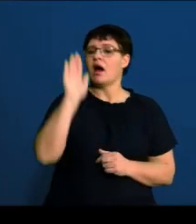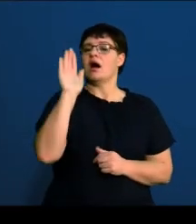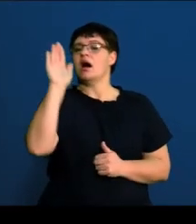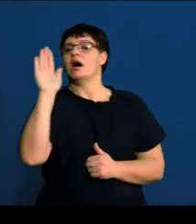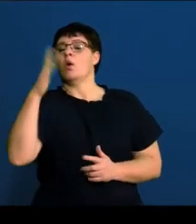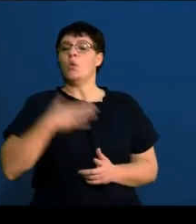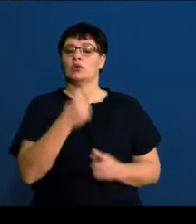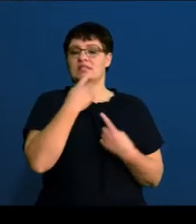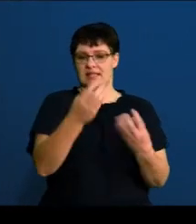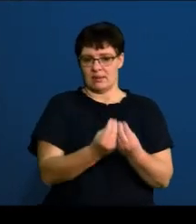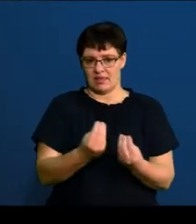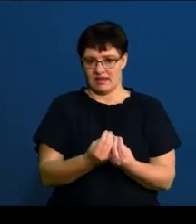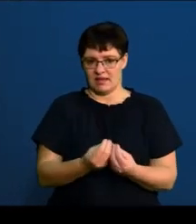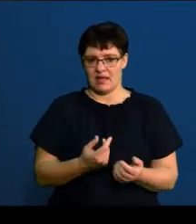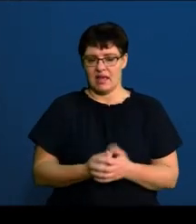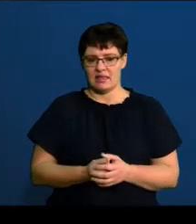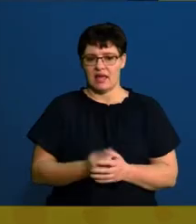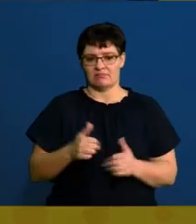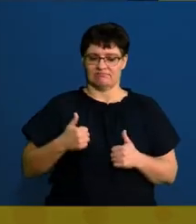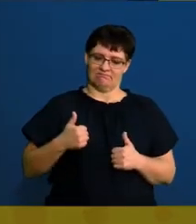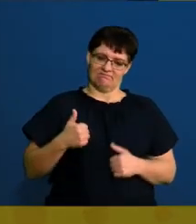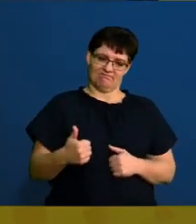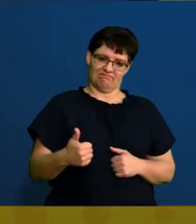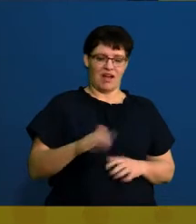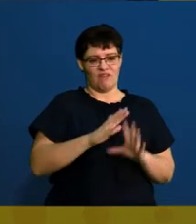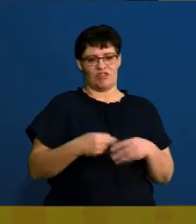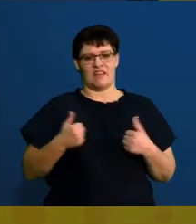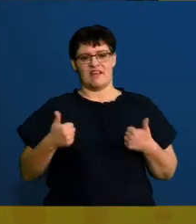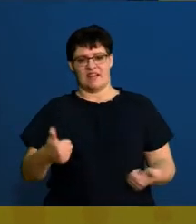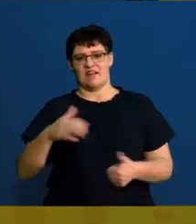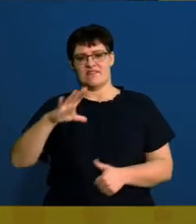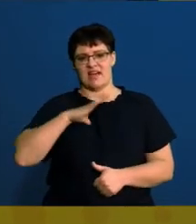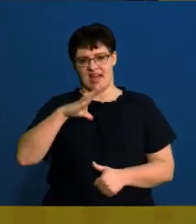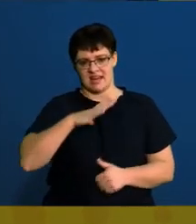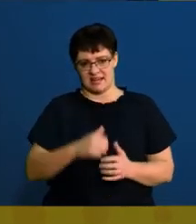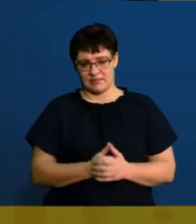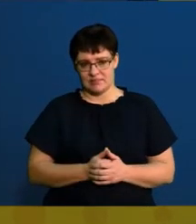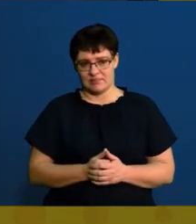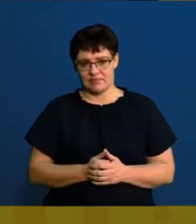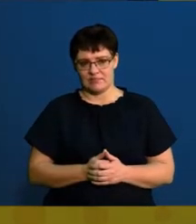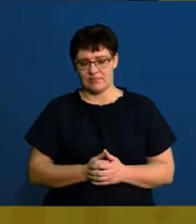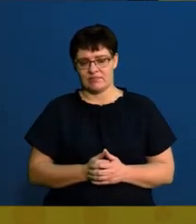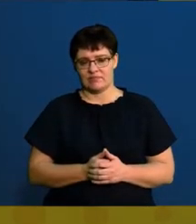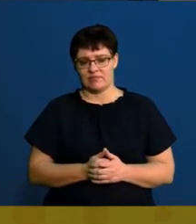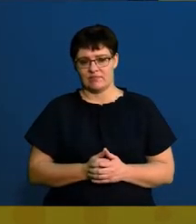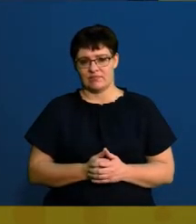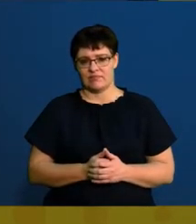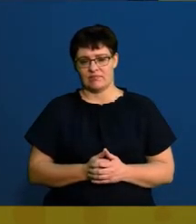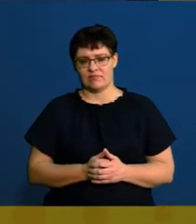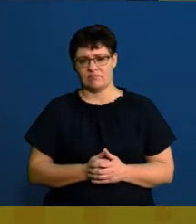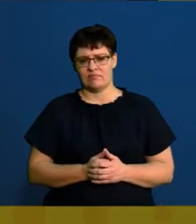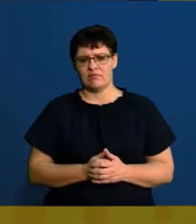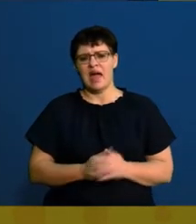something, and again, all is well in the last one. So, there are